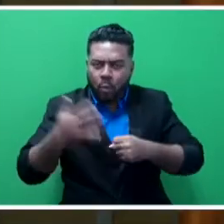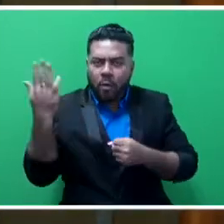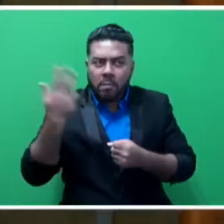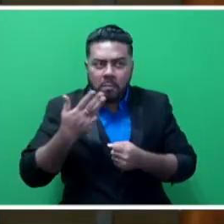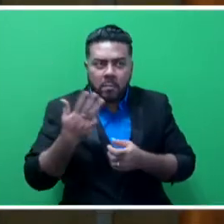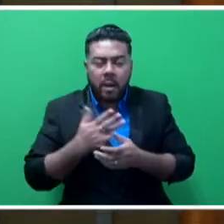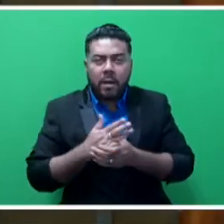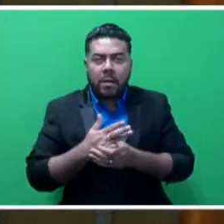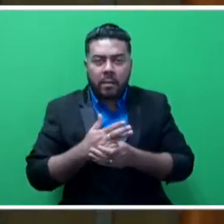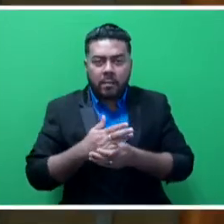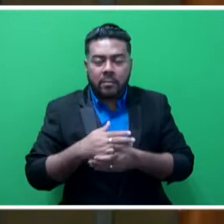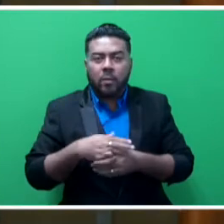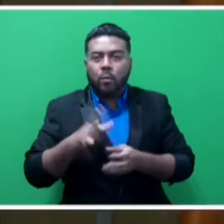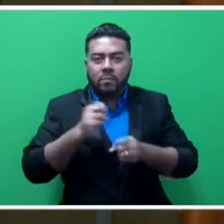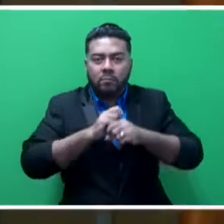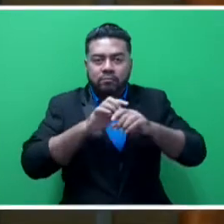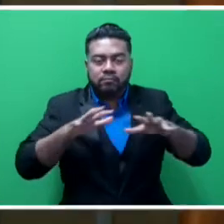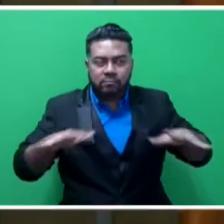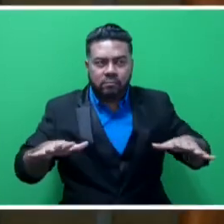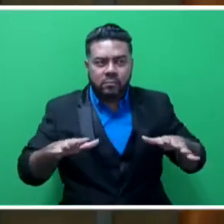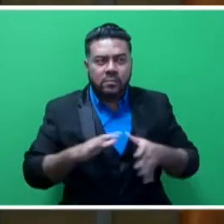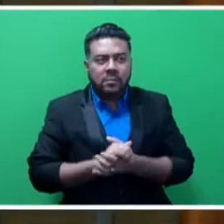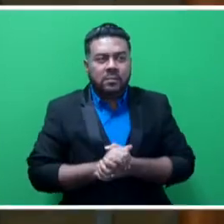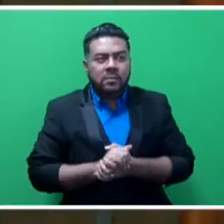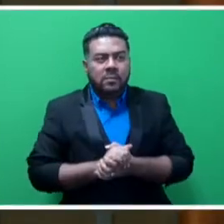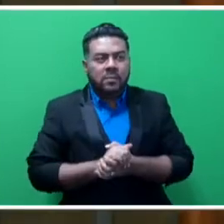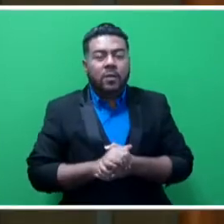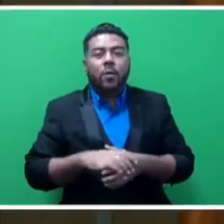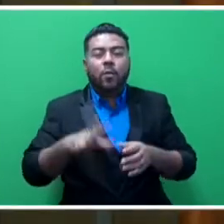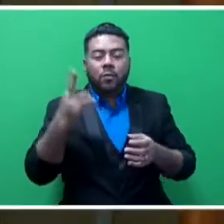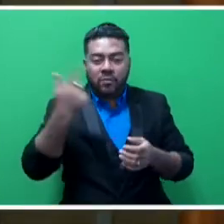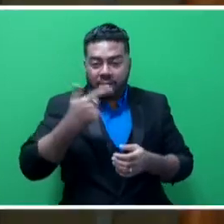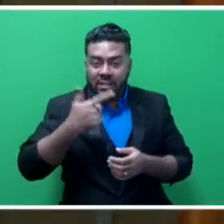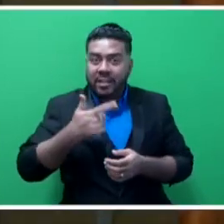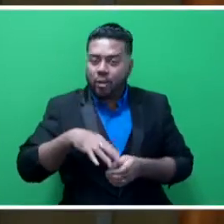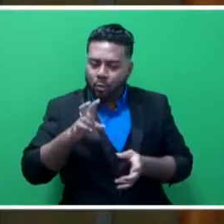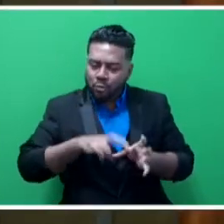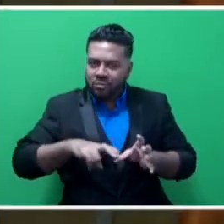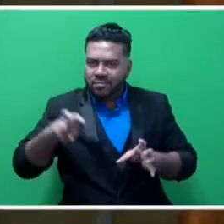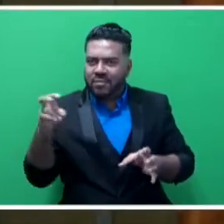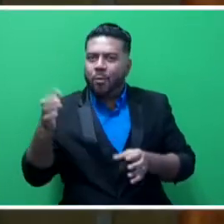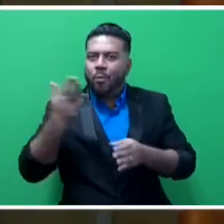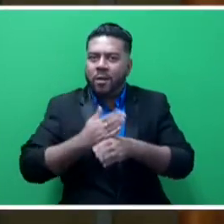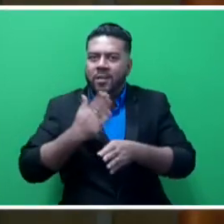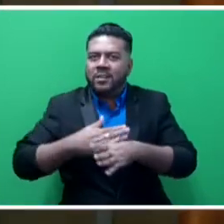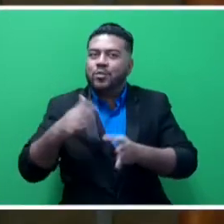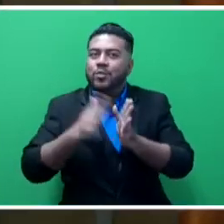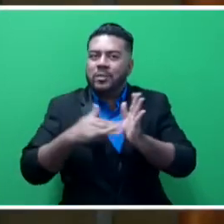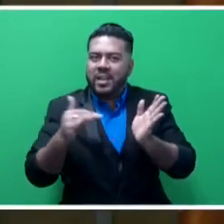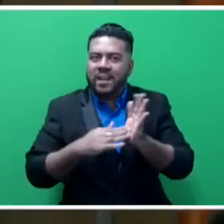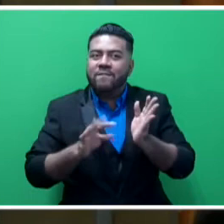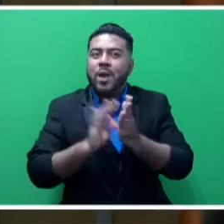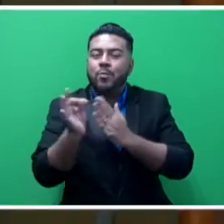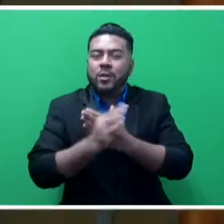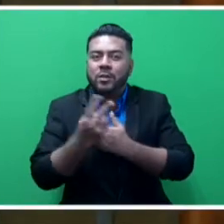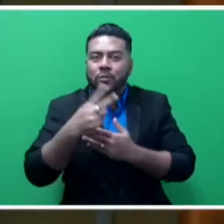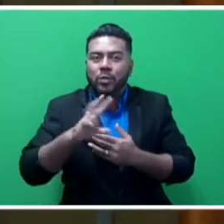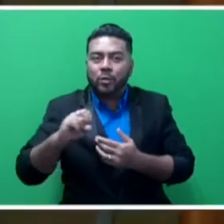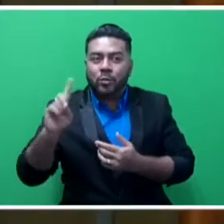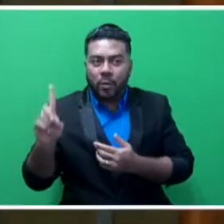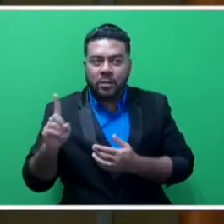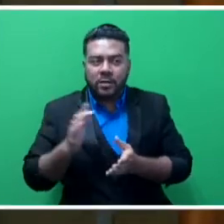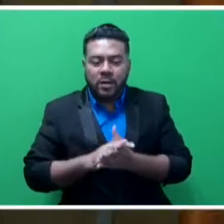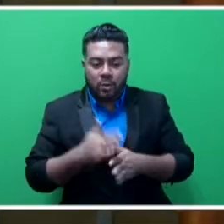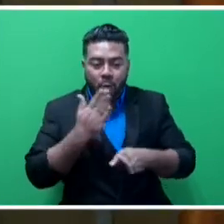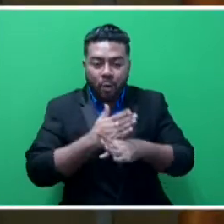have mobilized a total of 70 retaining workers to New Zealand in February 2021 to work in the horticulture